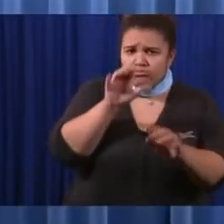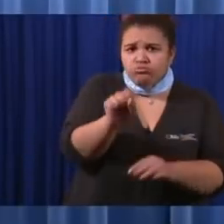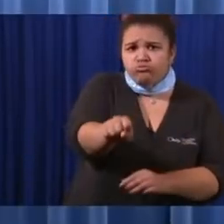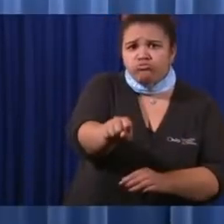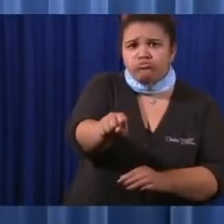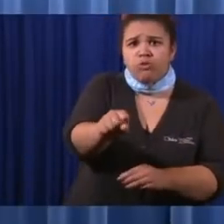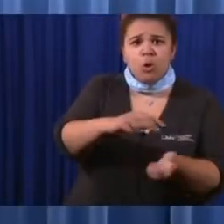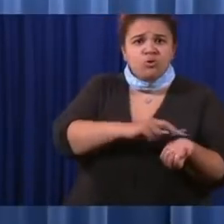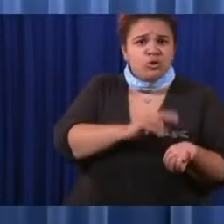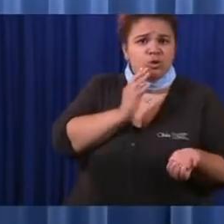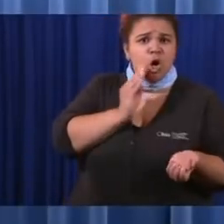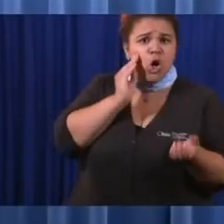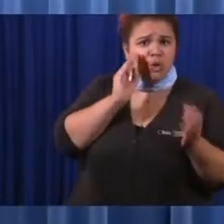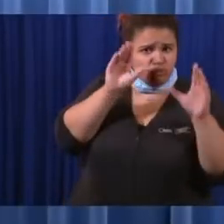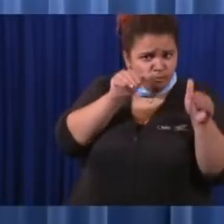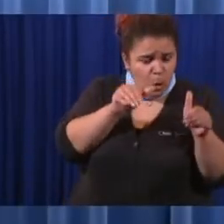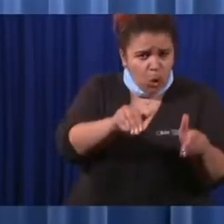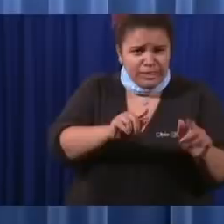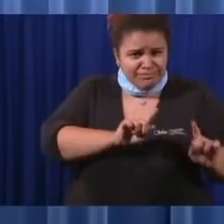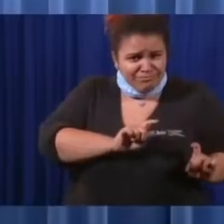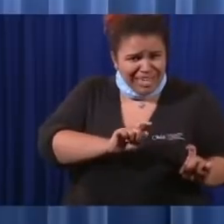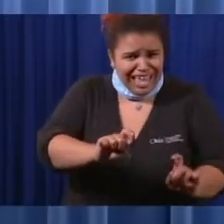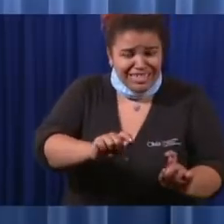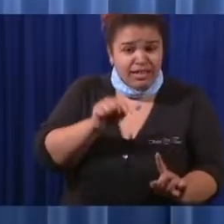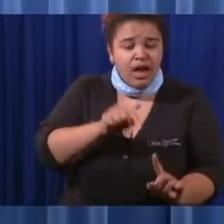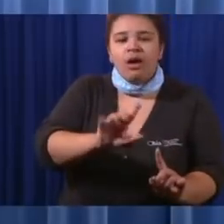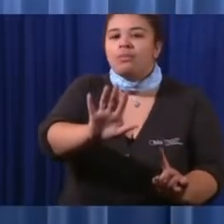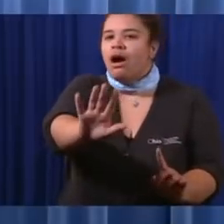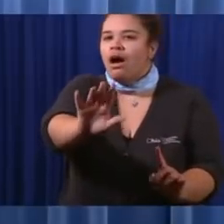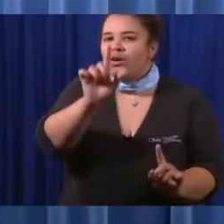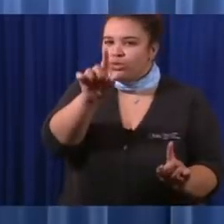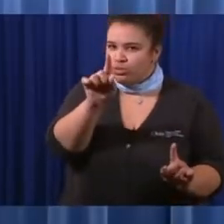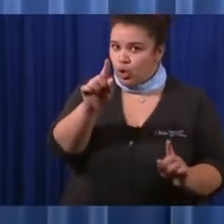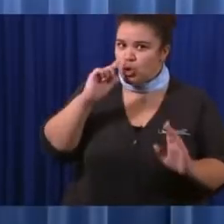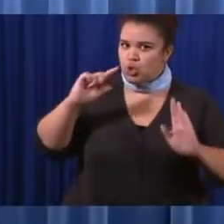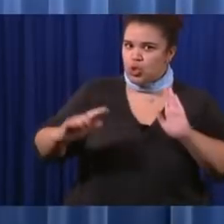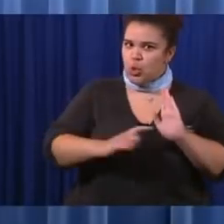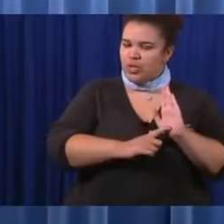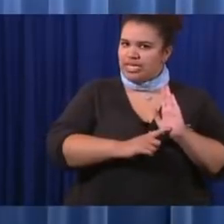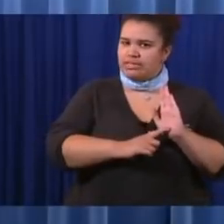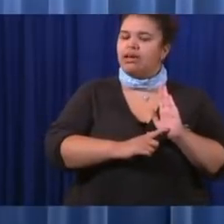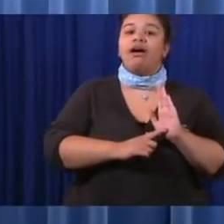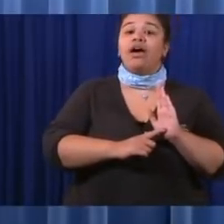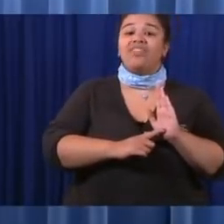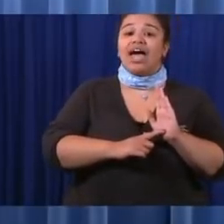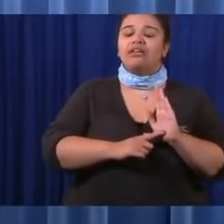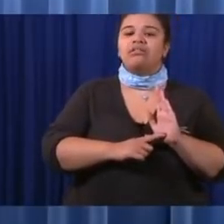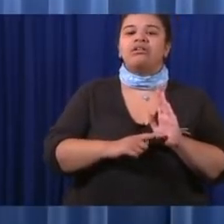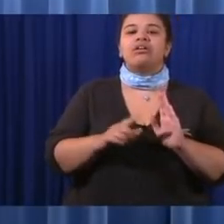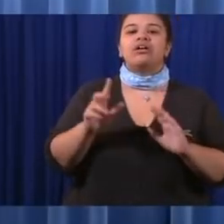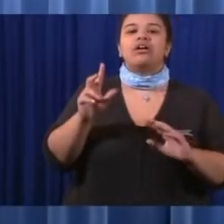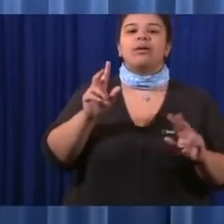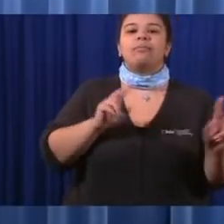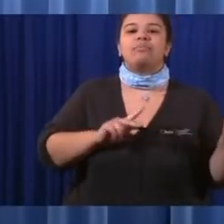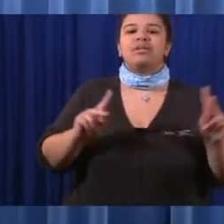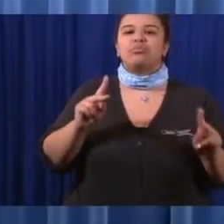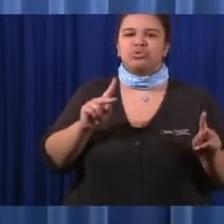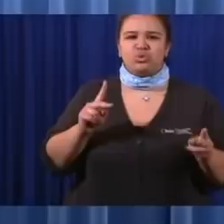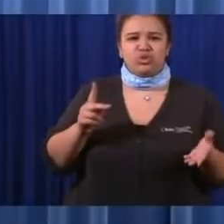to our nursing homes, but you're going to see us have a significant focus on all underserved people in the state of Ohio, which certainly